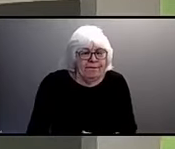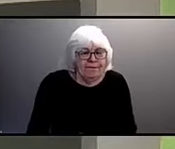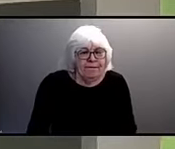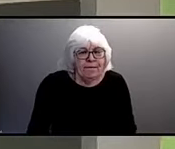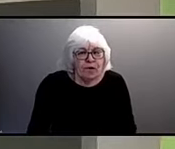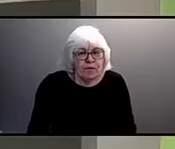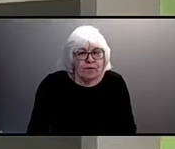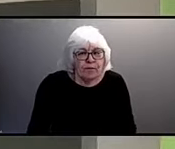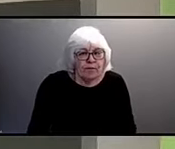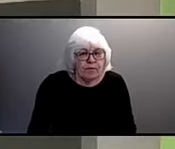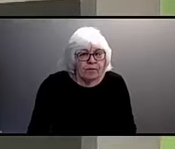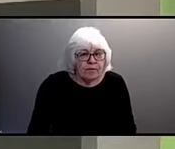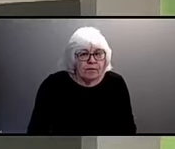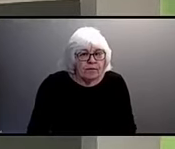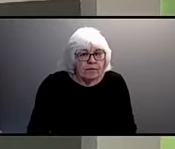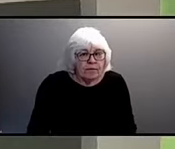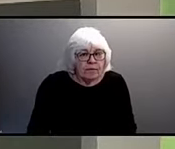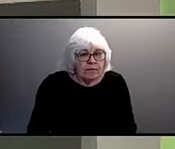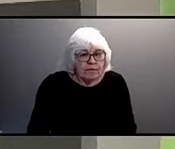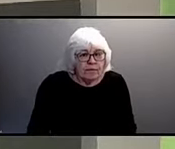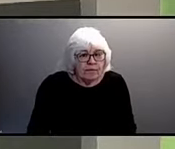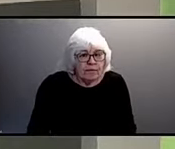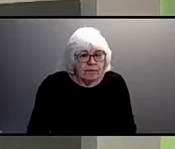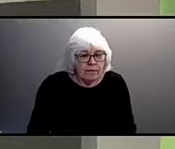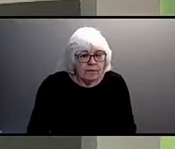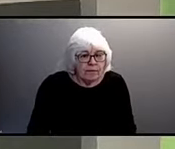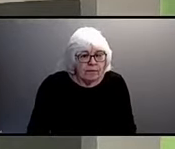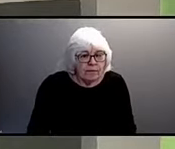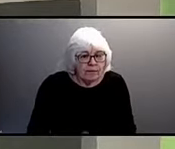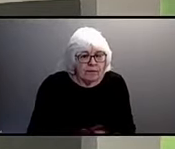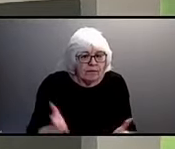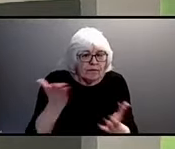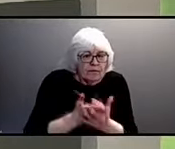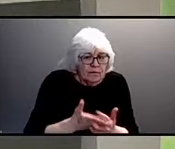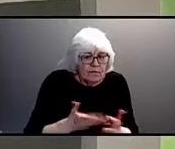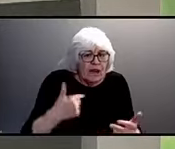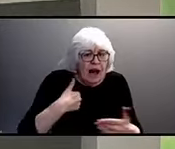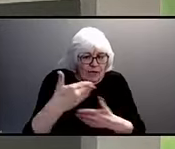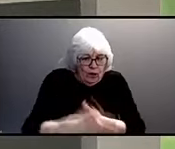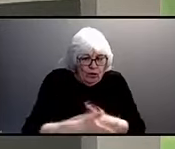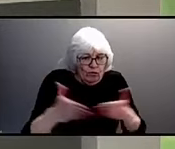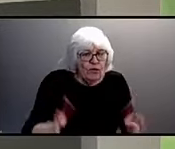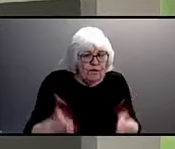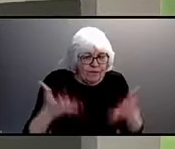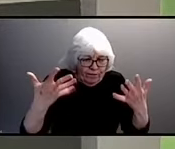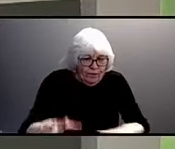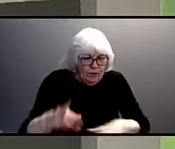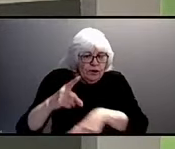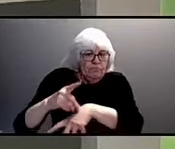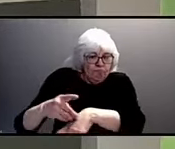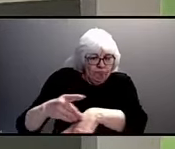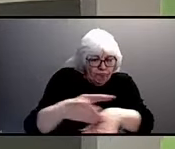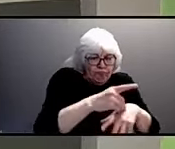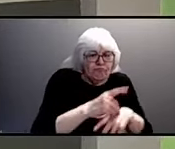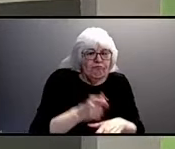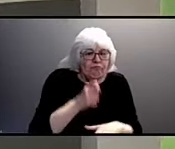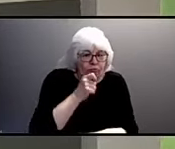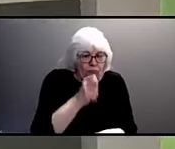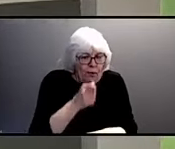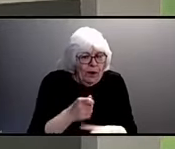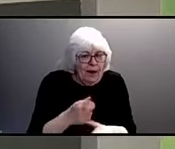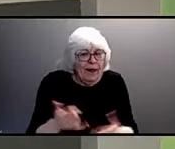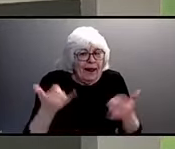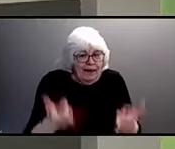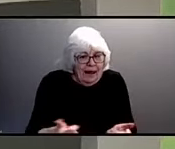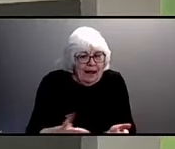And I'll just jump in. If everyone here, I believe, in the room has had an opportunity to ask a question and a follow-up. We've got a couple people on